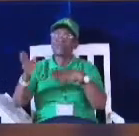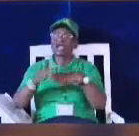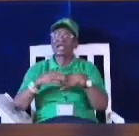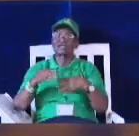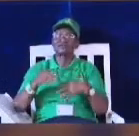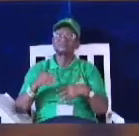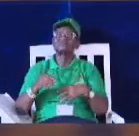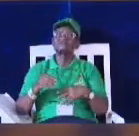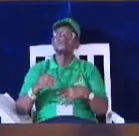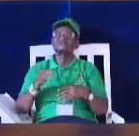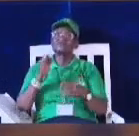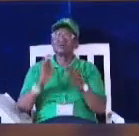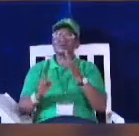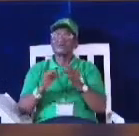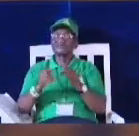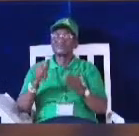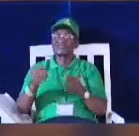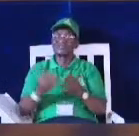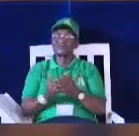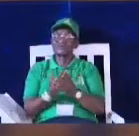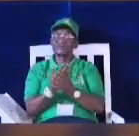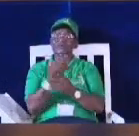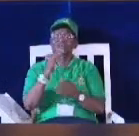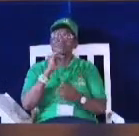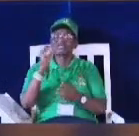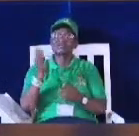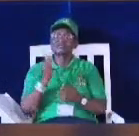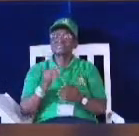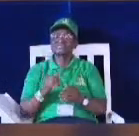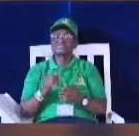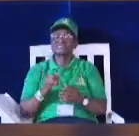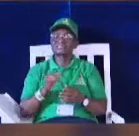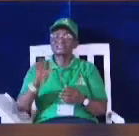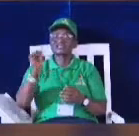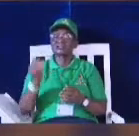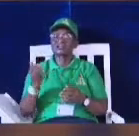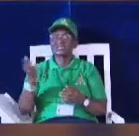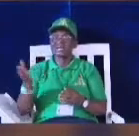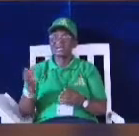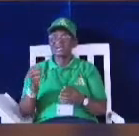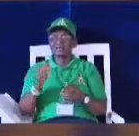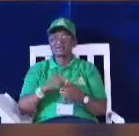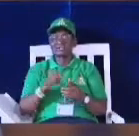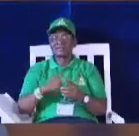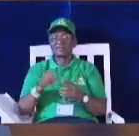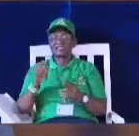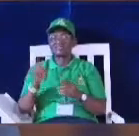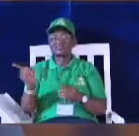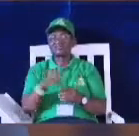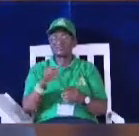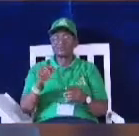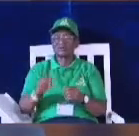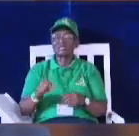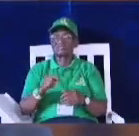If the growth is still there, then you can do what you need to do.